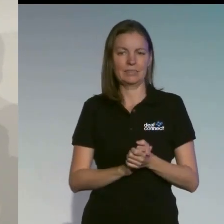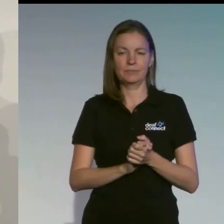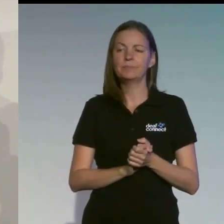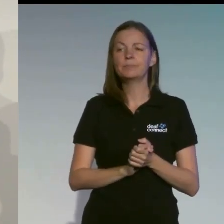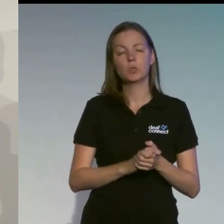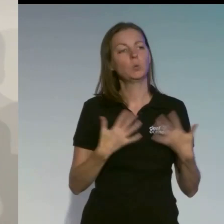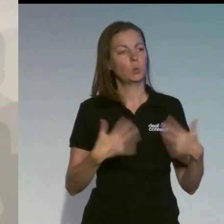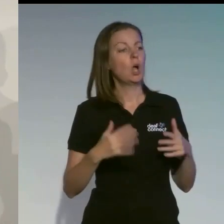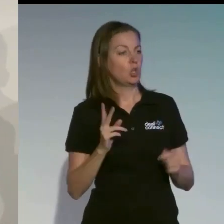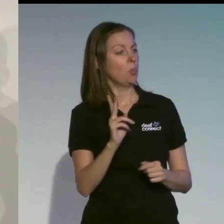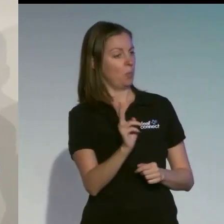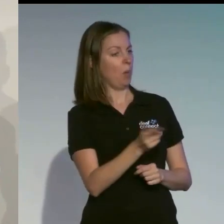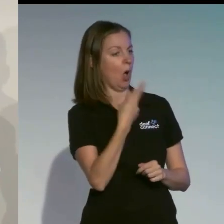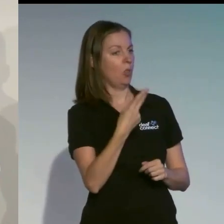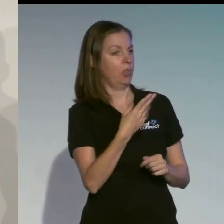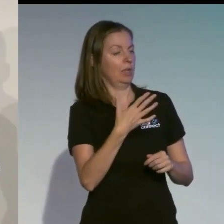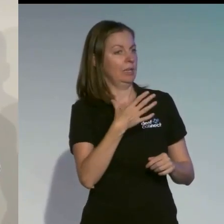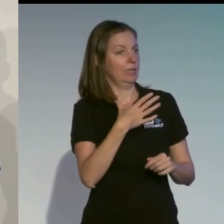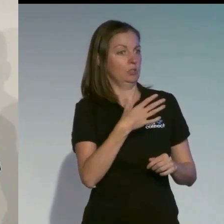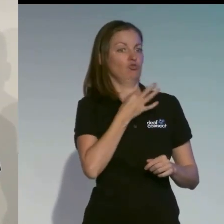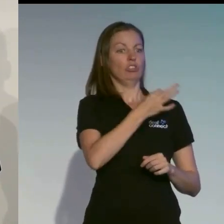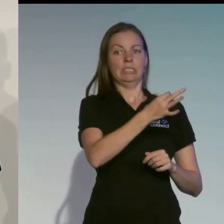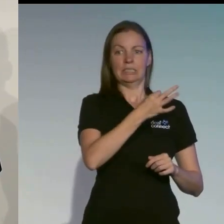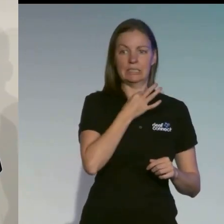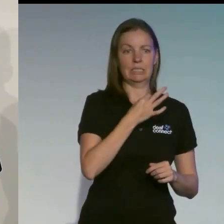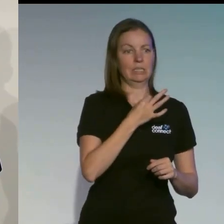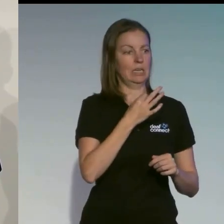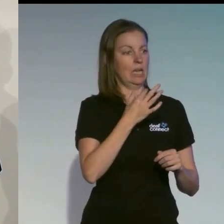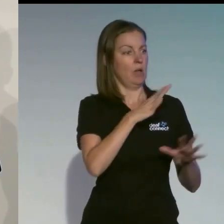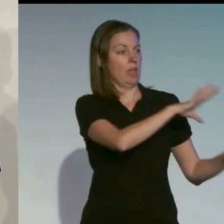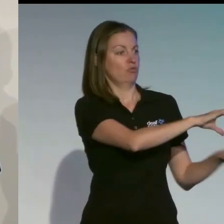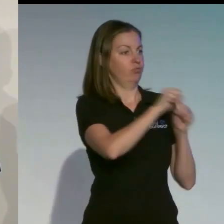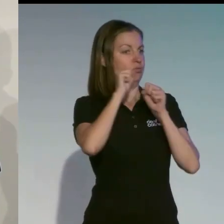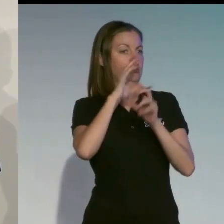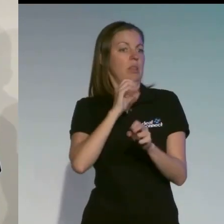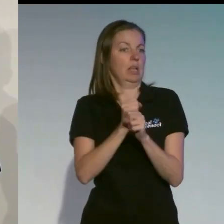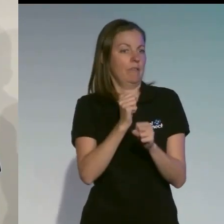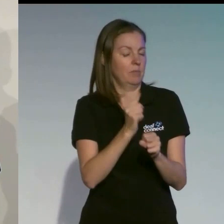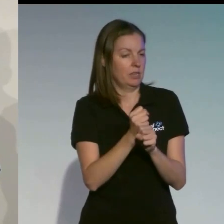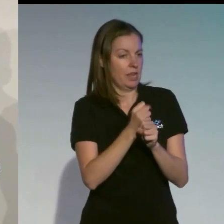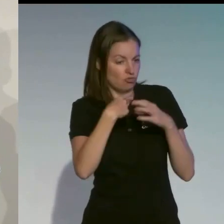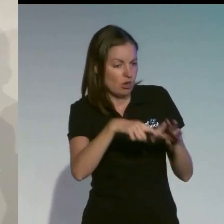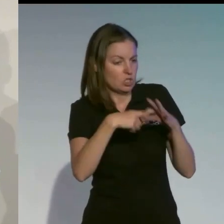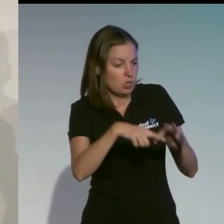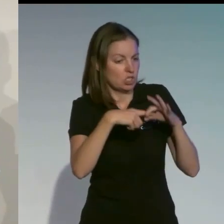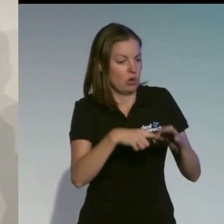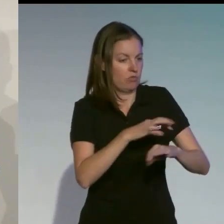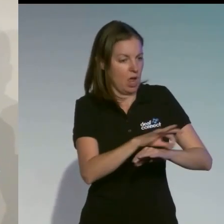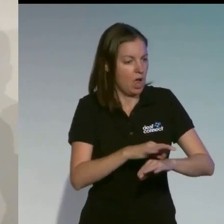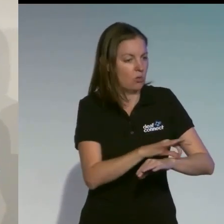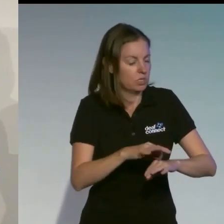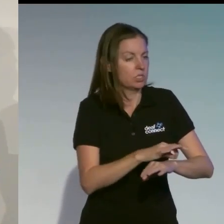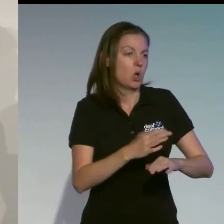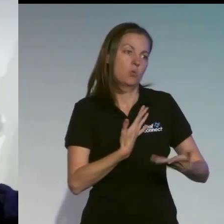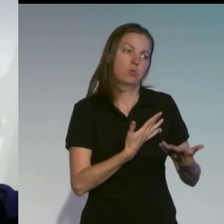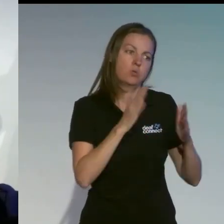quite physical brutality by the state and being taken and questioned for 24 hours. We salute your courage and your bravery.